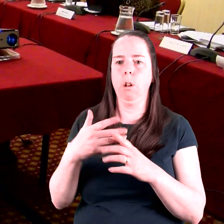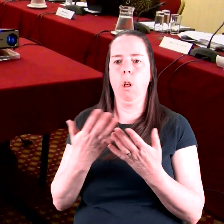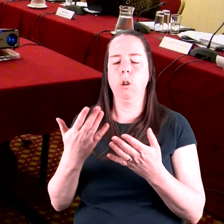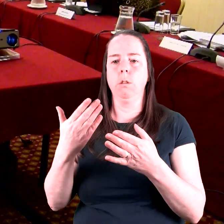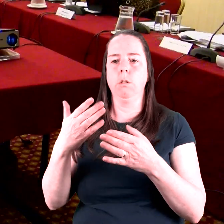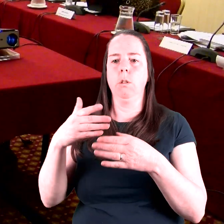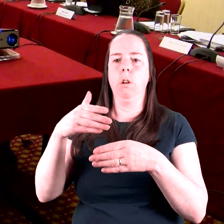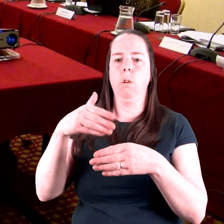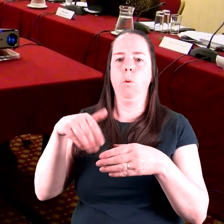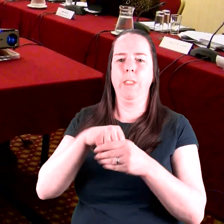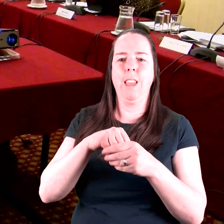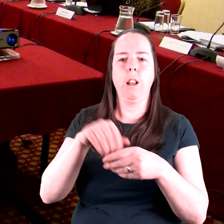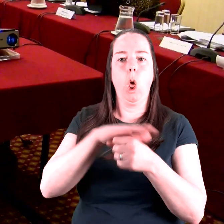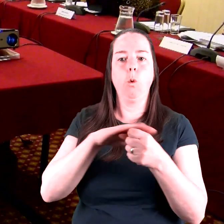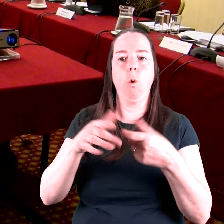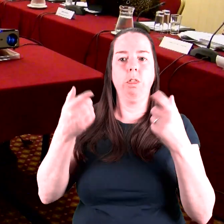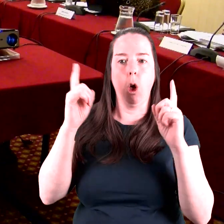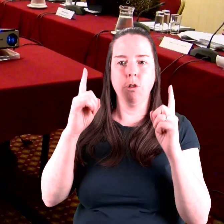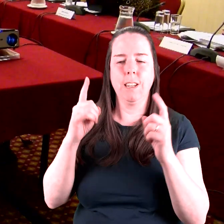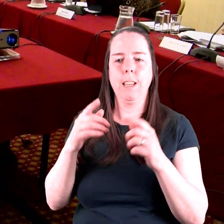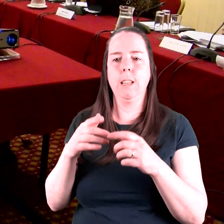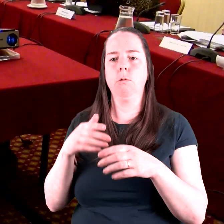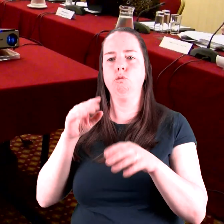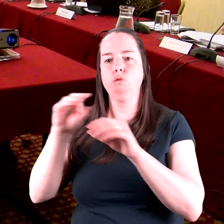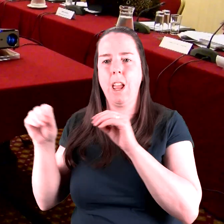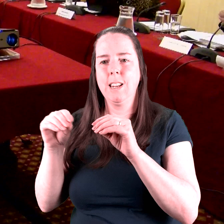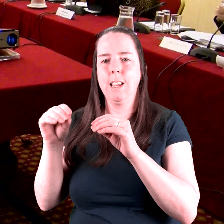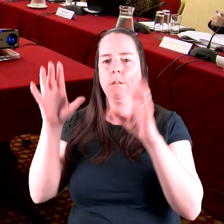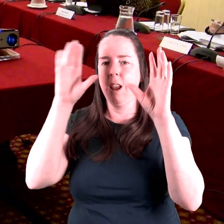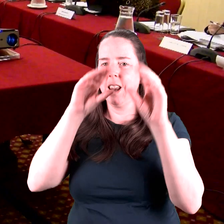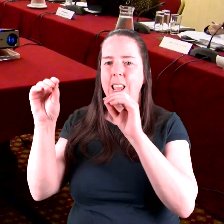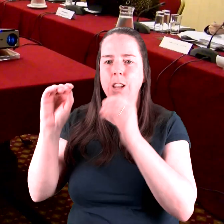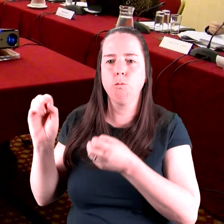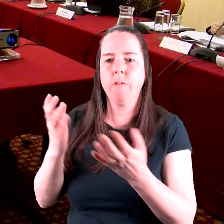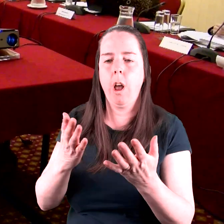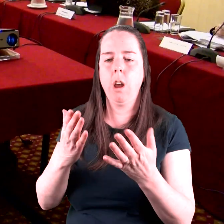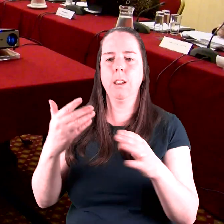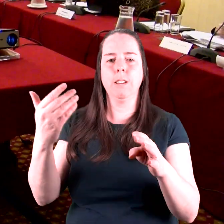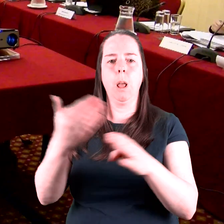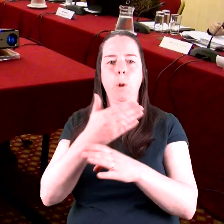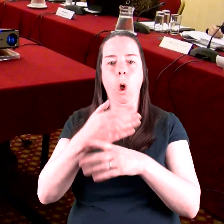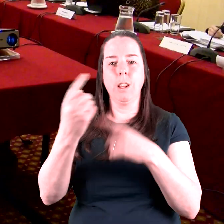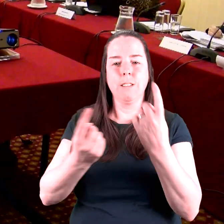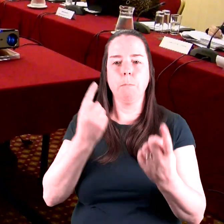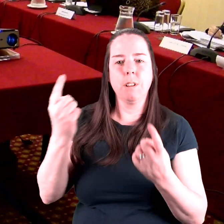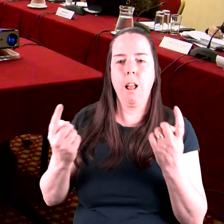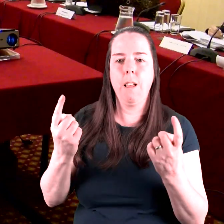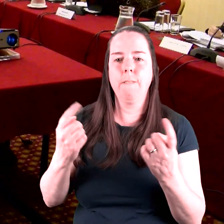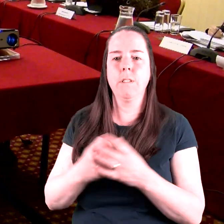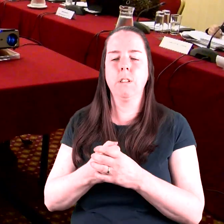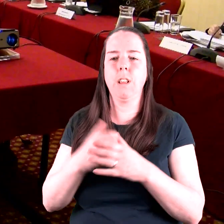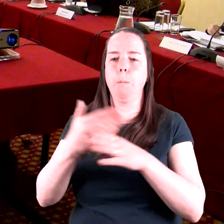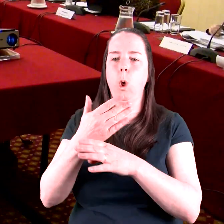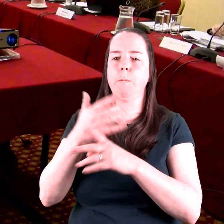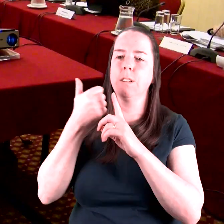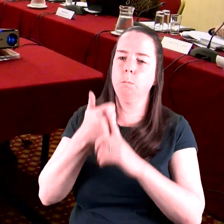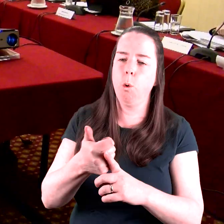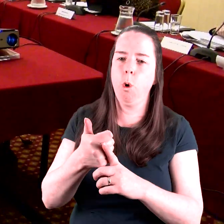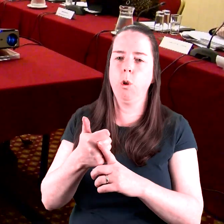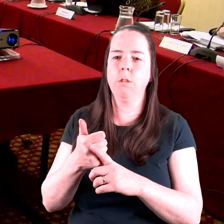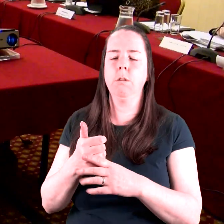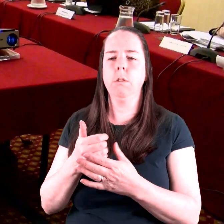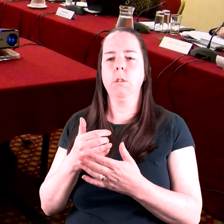of good work within local authorities, across training, education providers, by employers themselves,